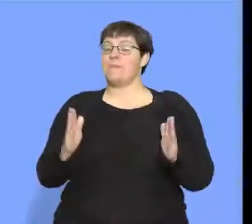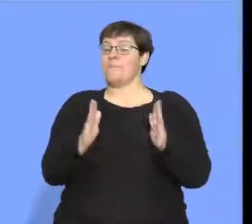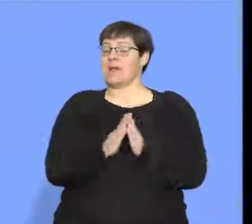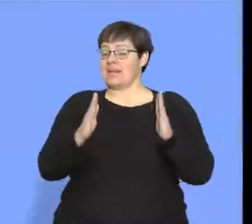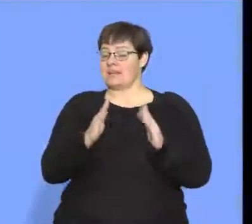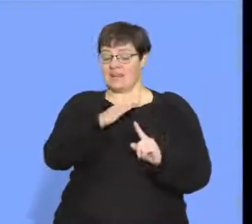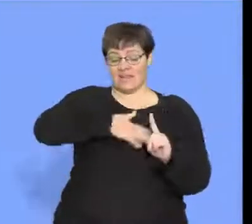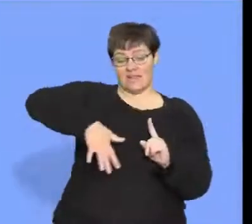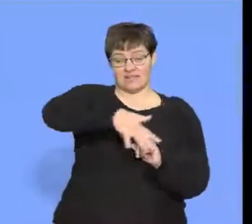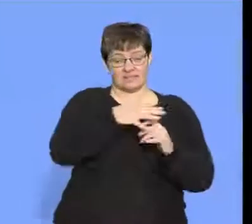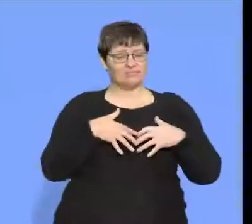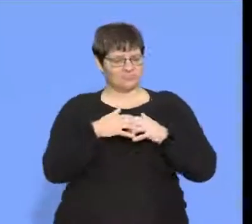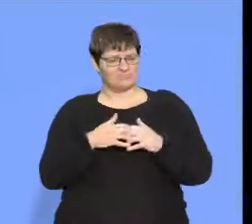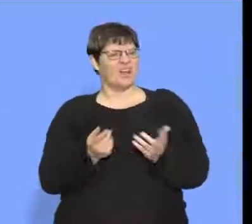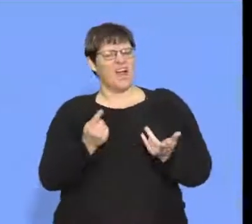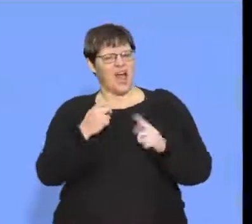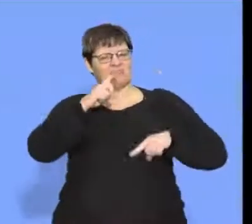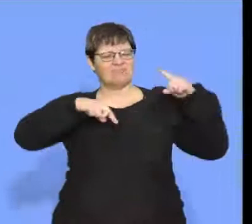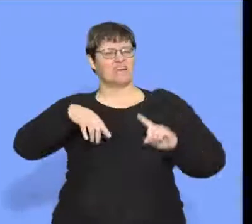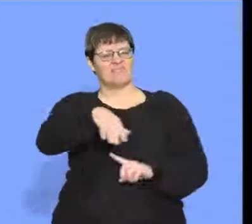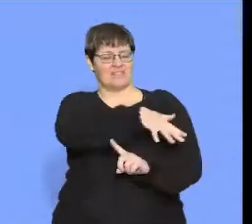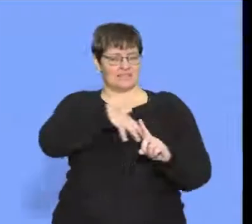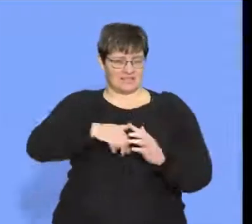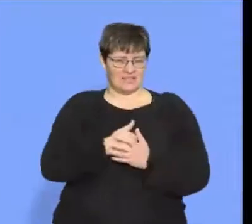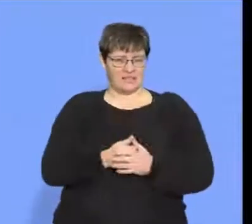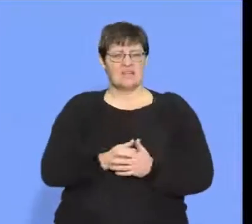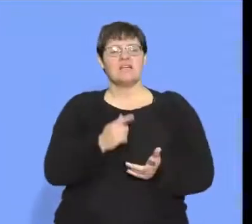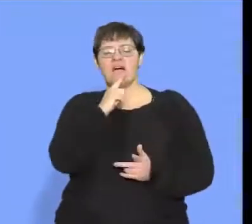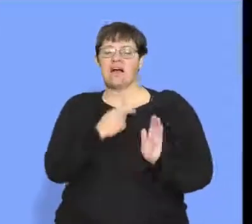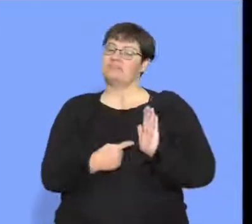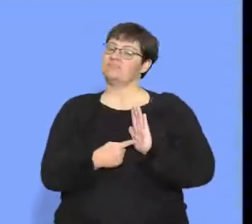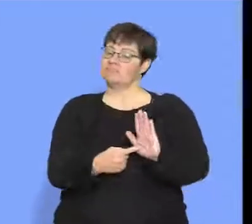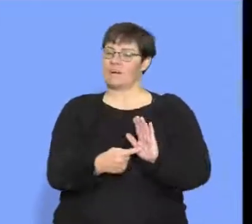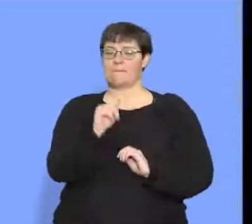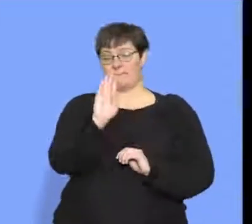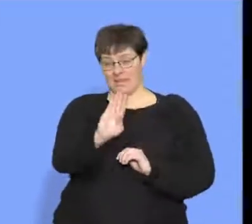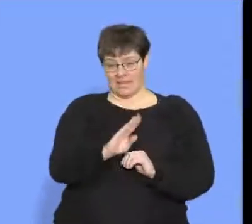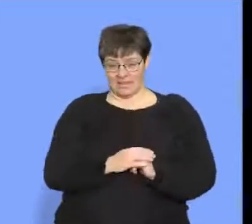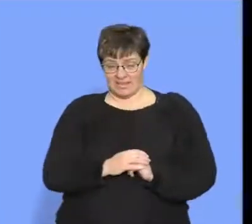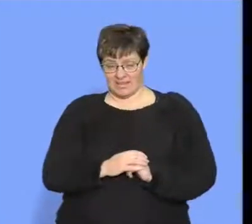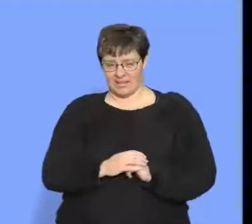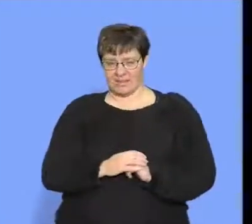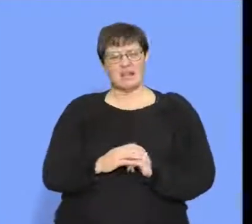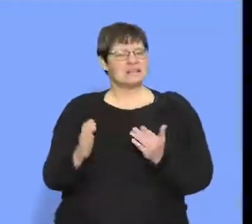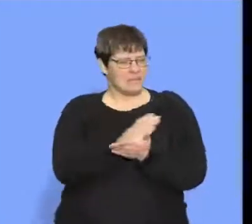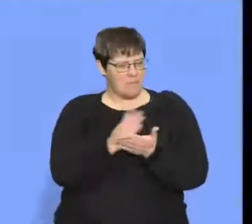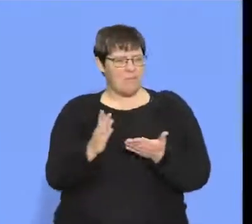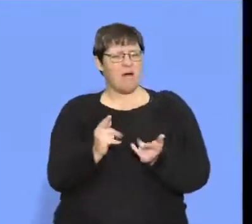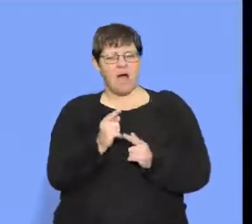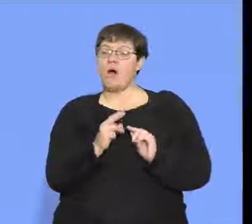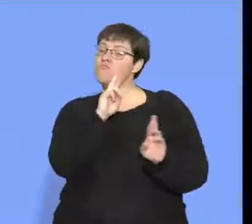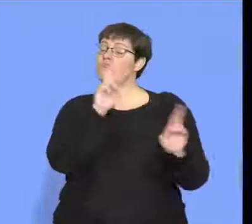So magnetic fields are, again, just a type of field, and they are given the symbol B. In fact, sometimes